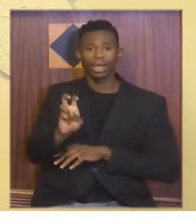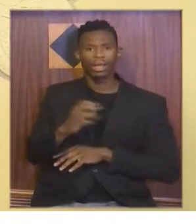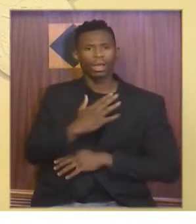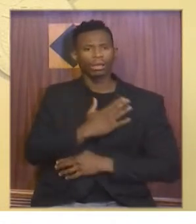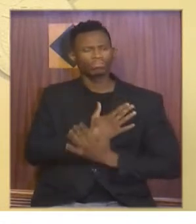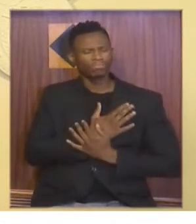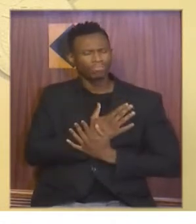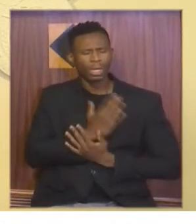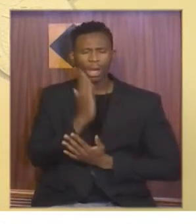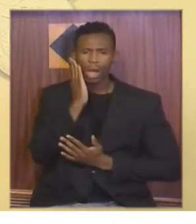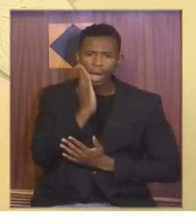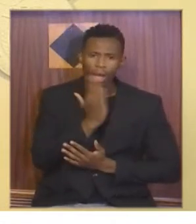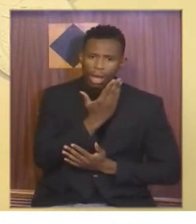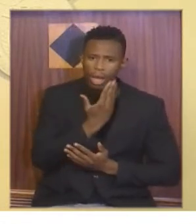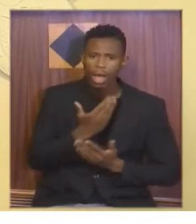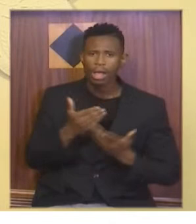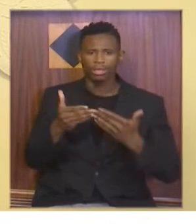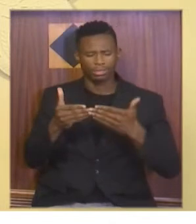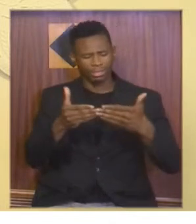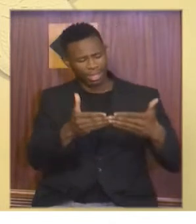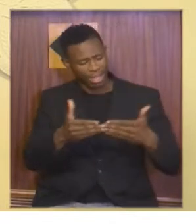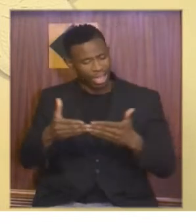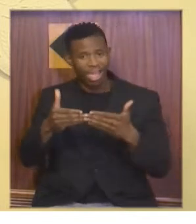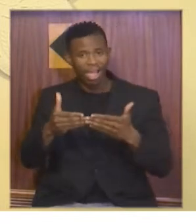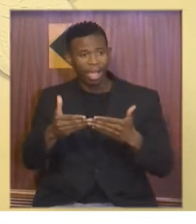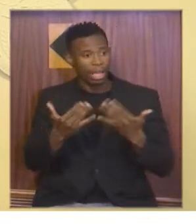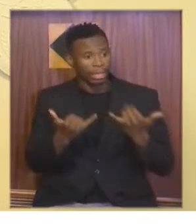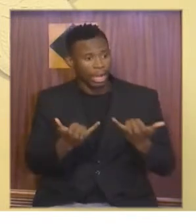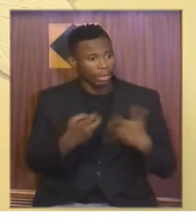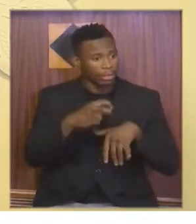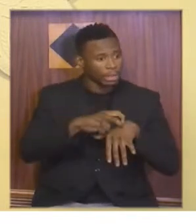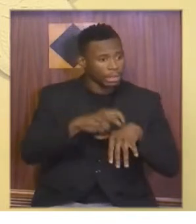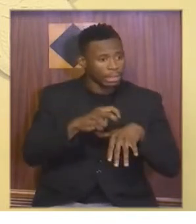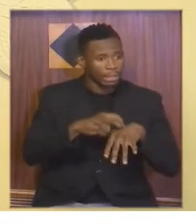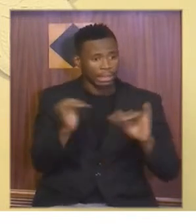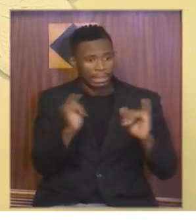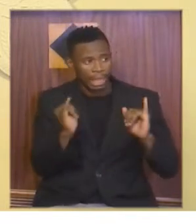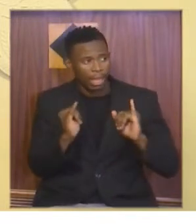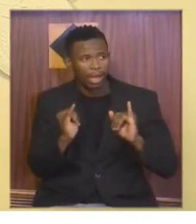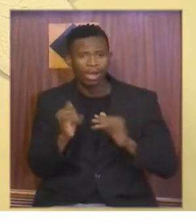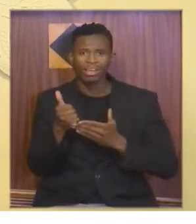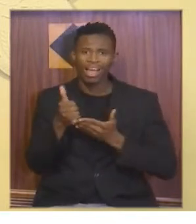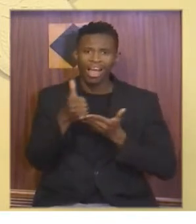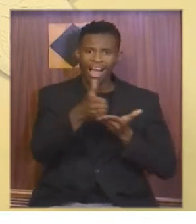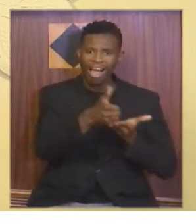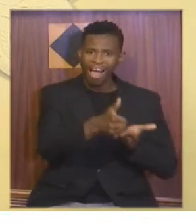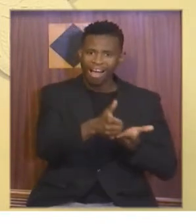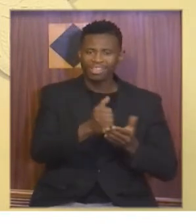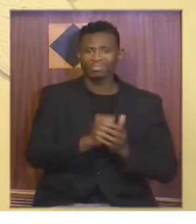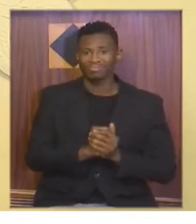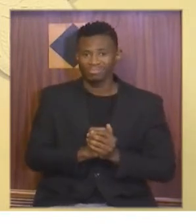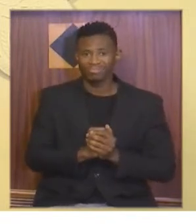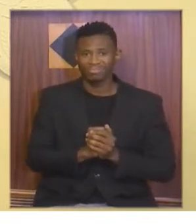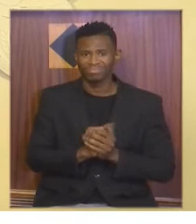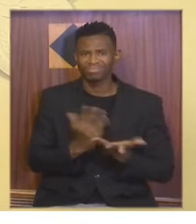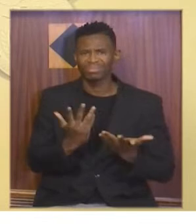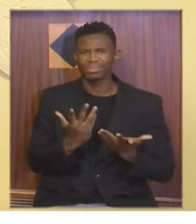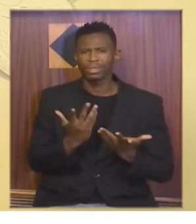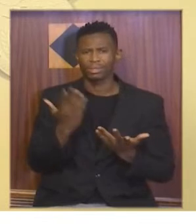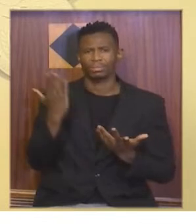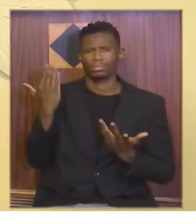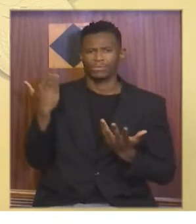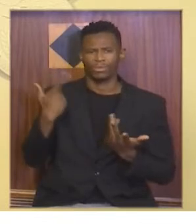other's assistance at the hour of the greatest need. When we were called upon to observe restrictions